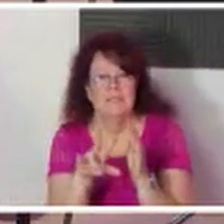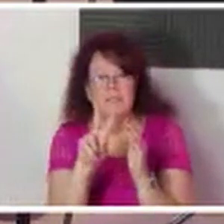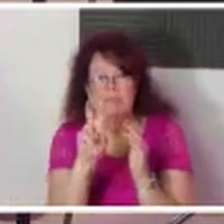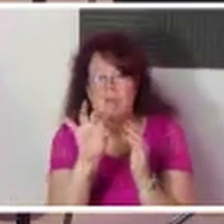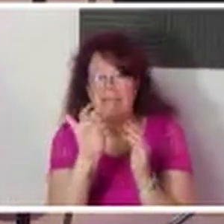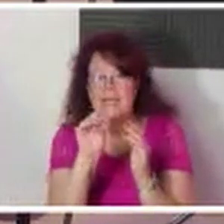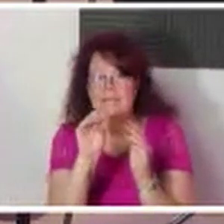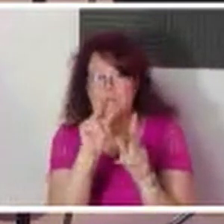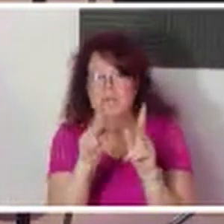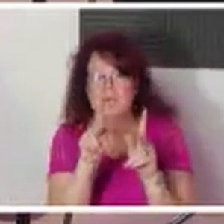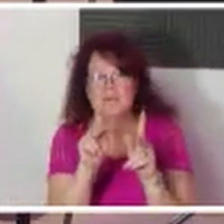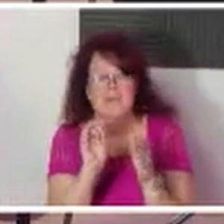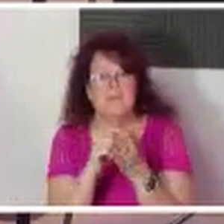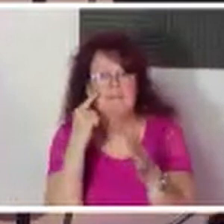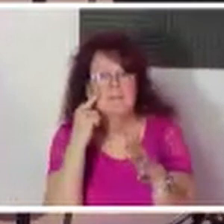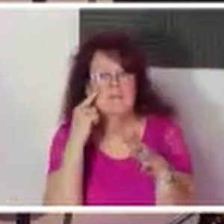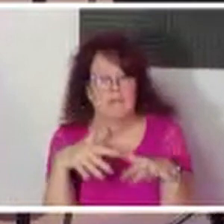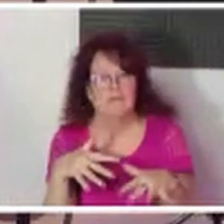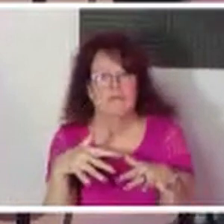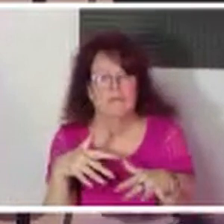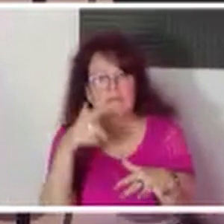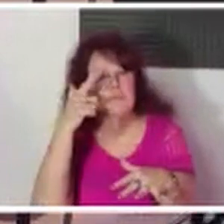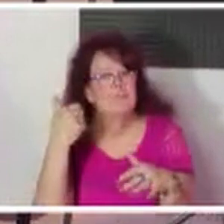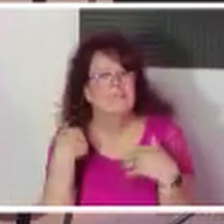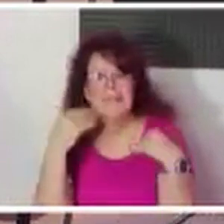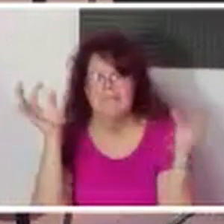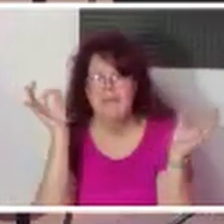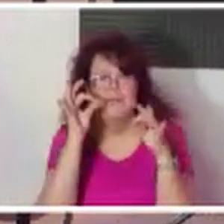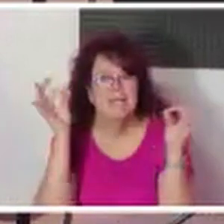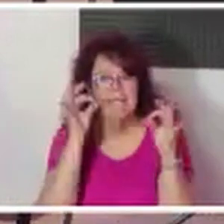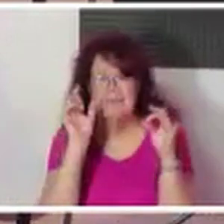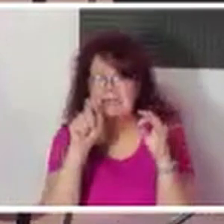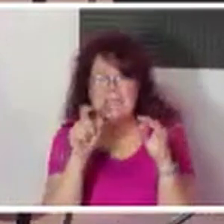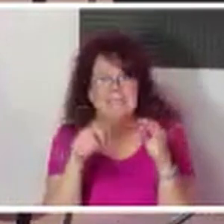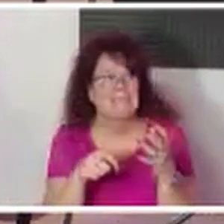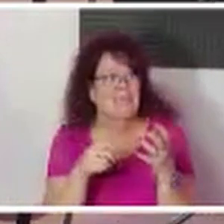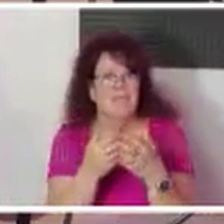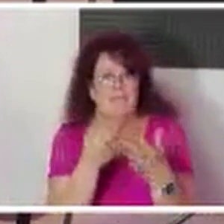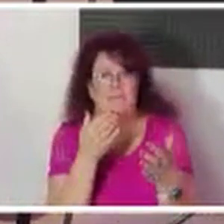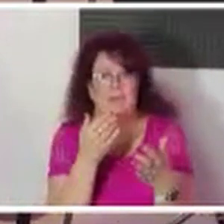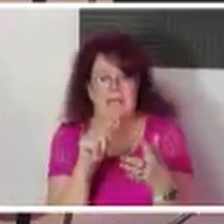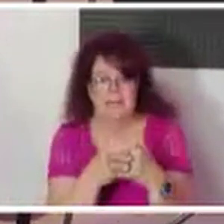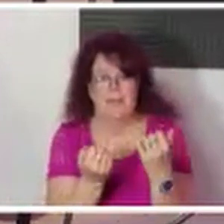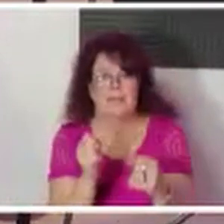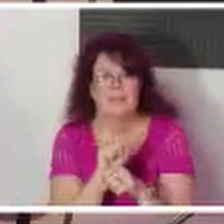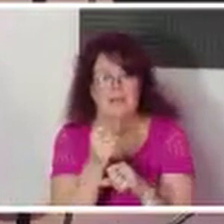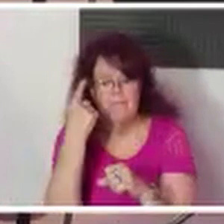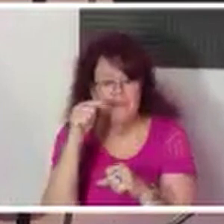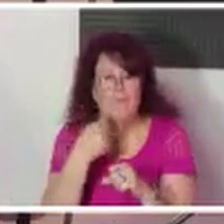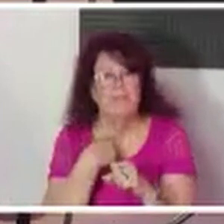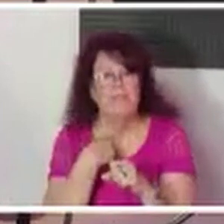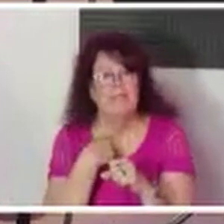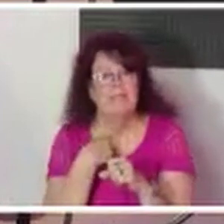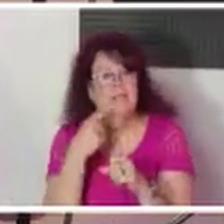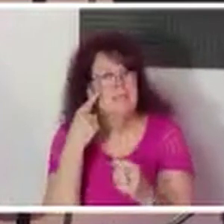people, which is shocking because I had no idea this was even necessary prior to this. And so for me, it just proved to be